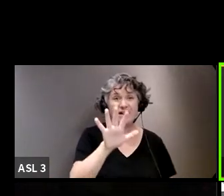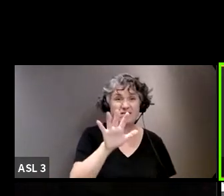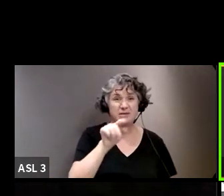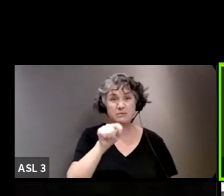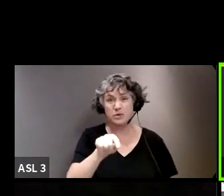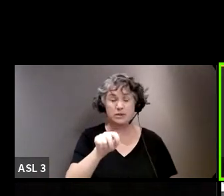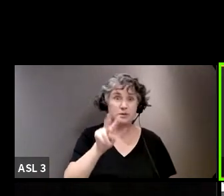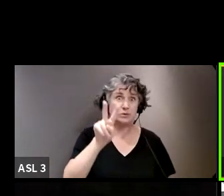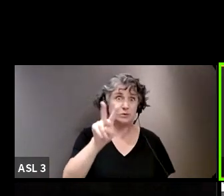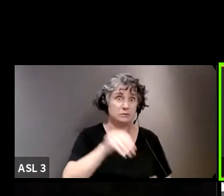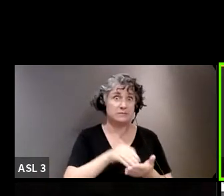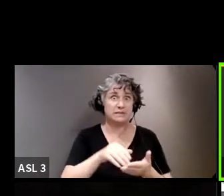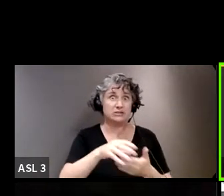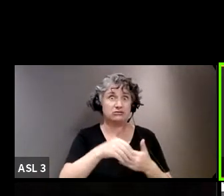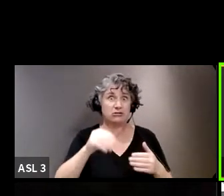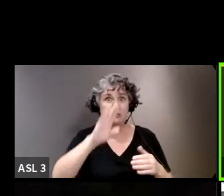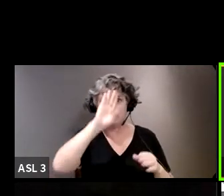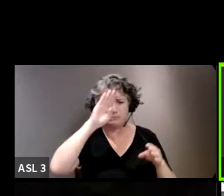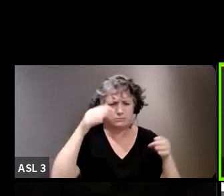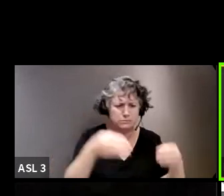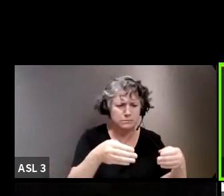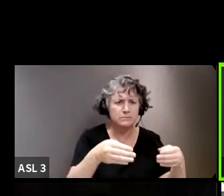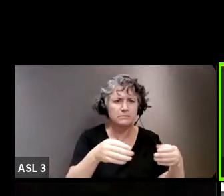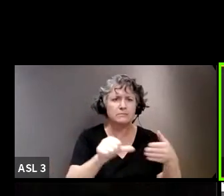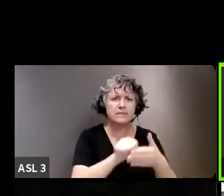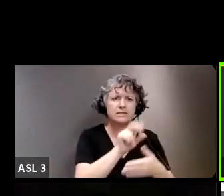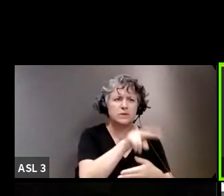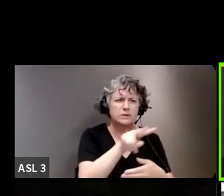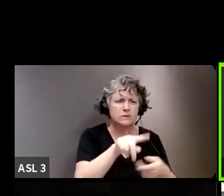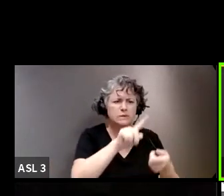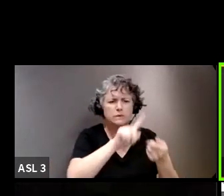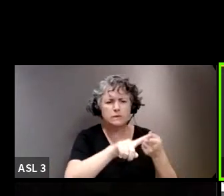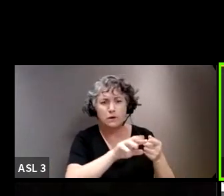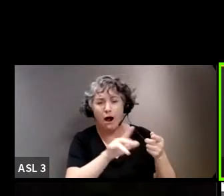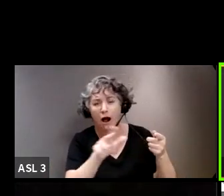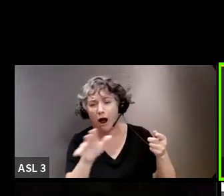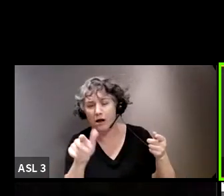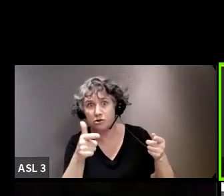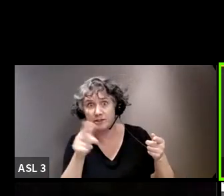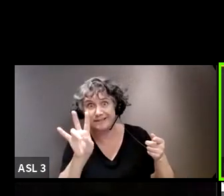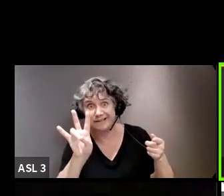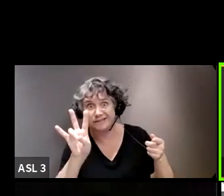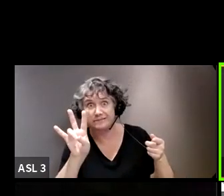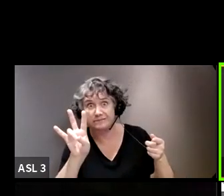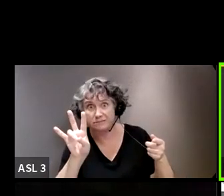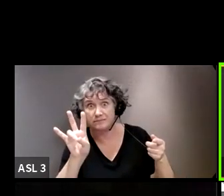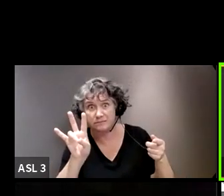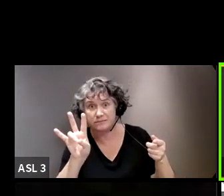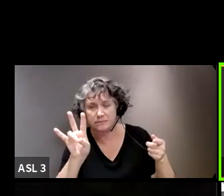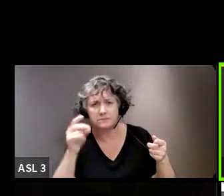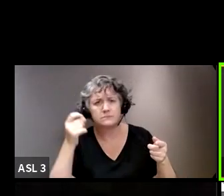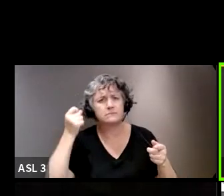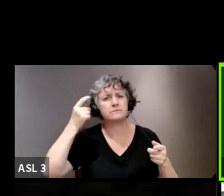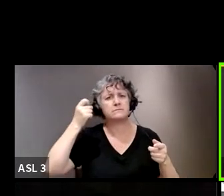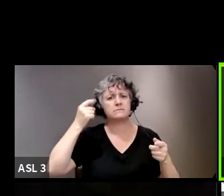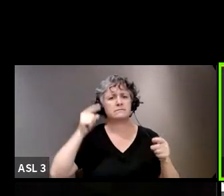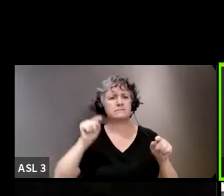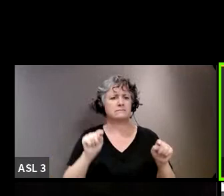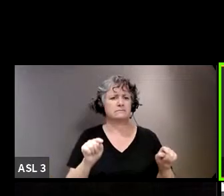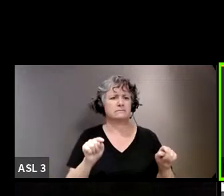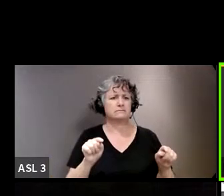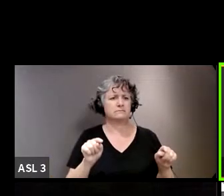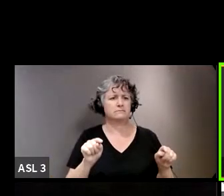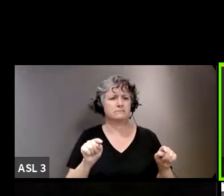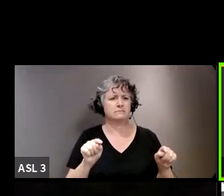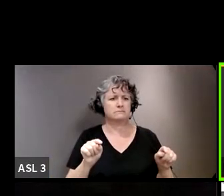proposed which goes from page 22 to 27 however i don't see any allocation